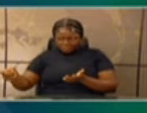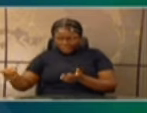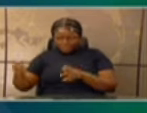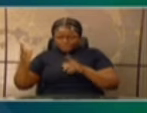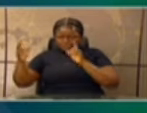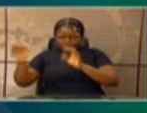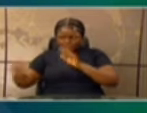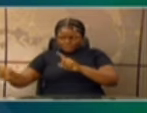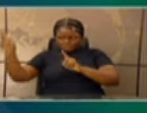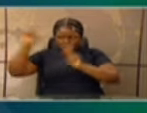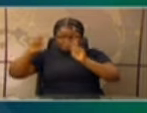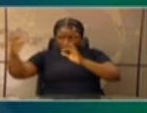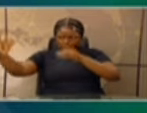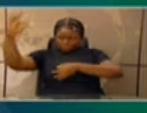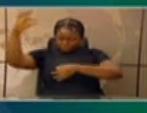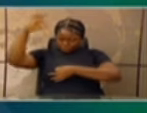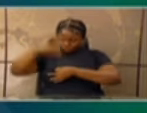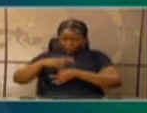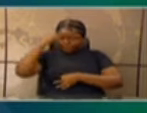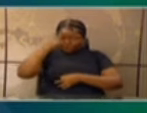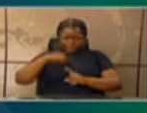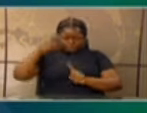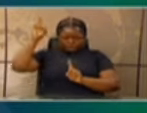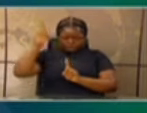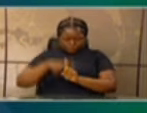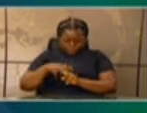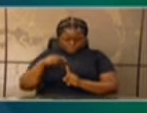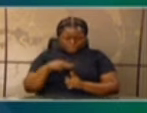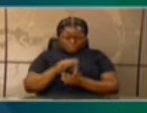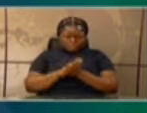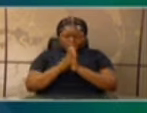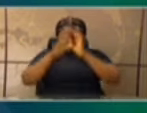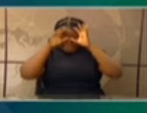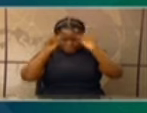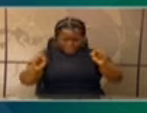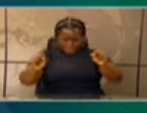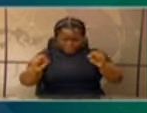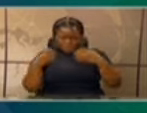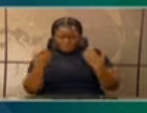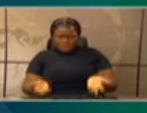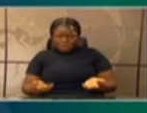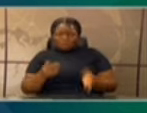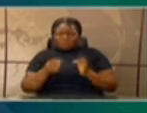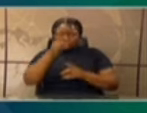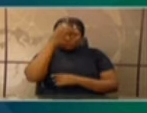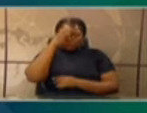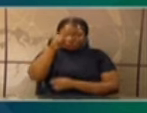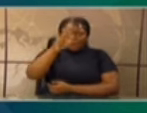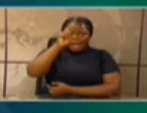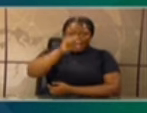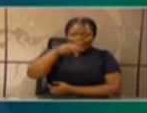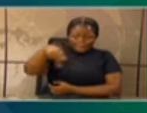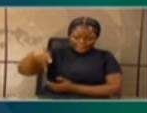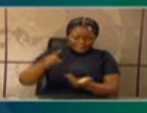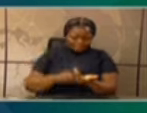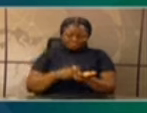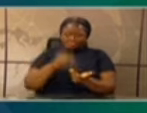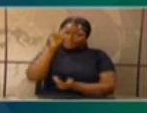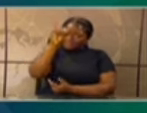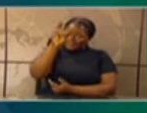political party. It is a one case we are NDC ni, we are MPP ni, na